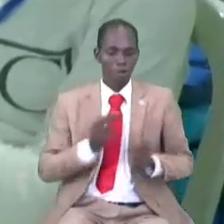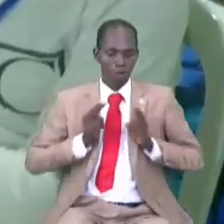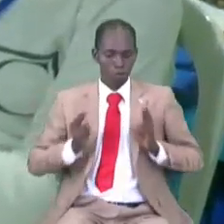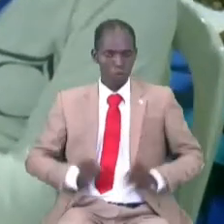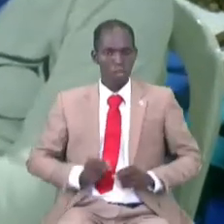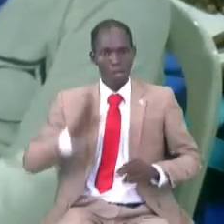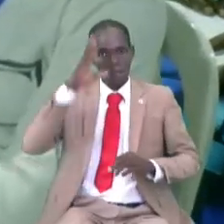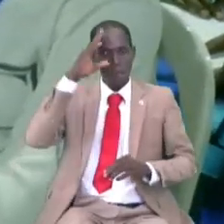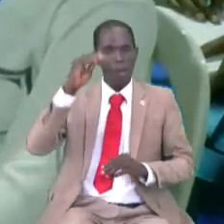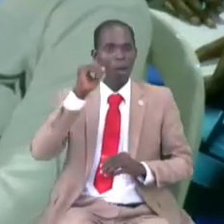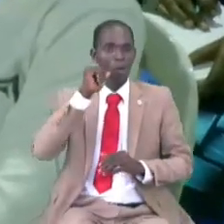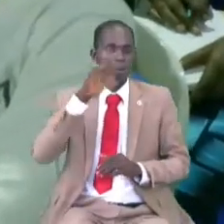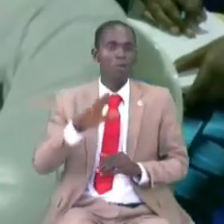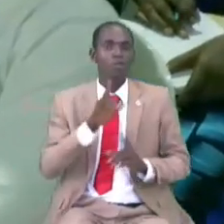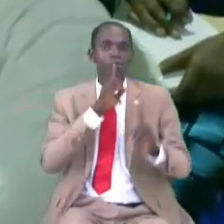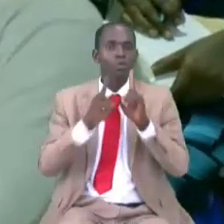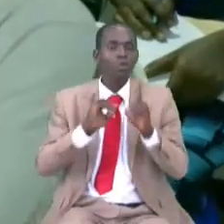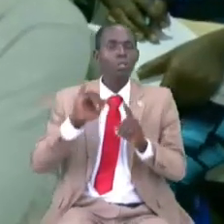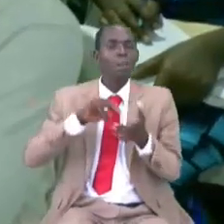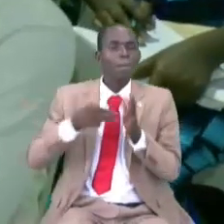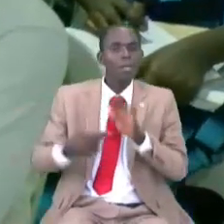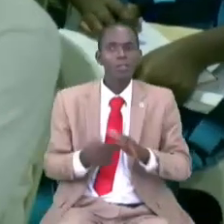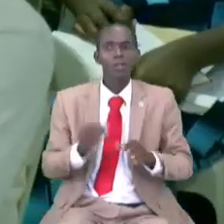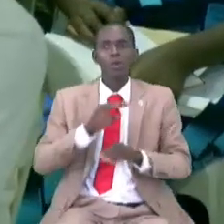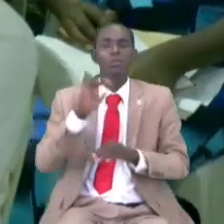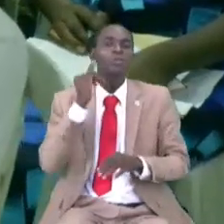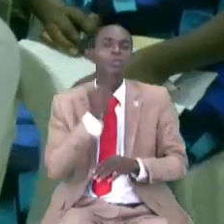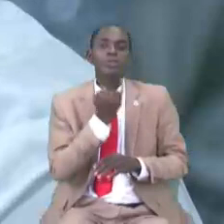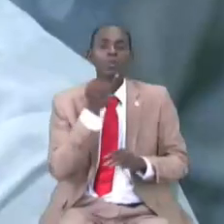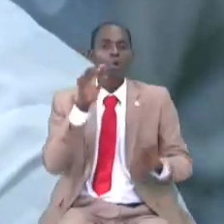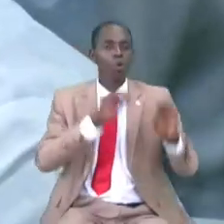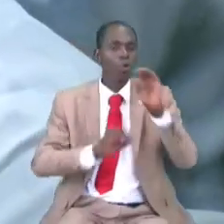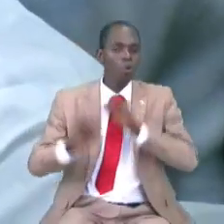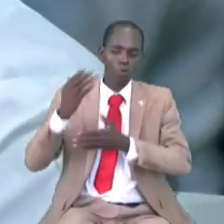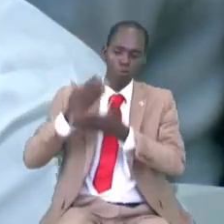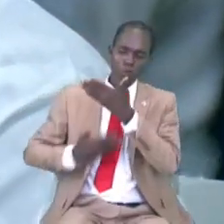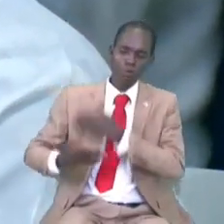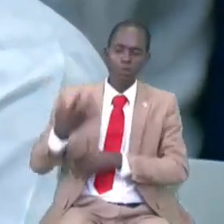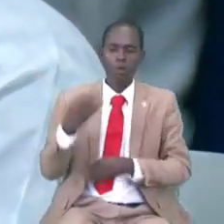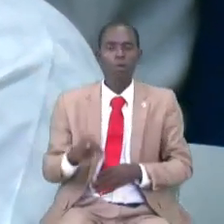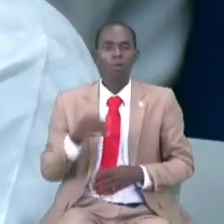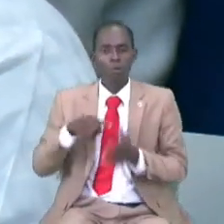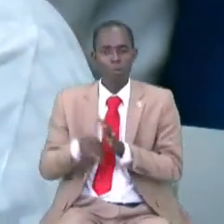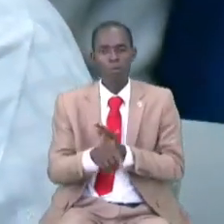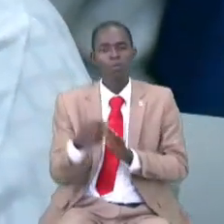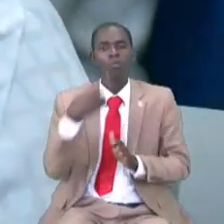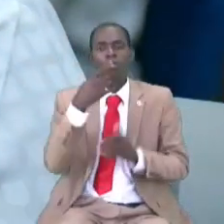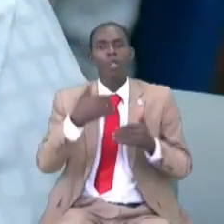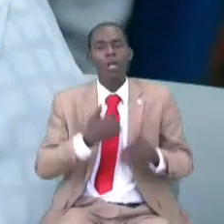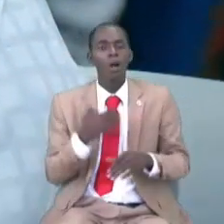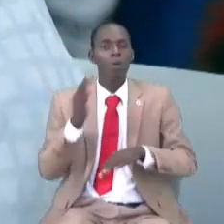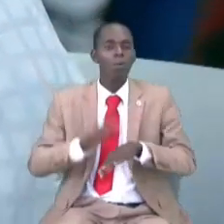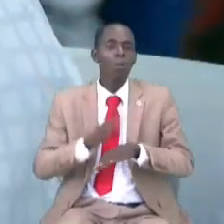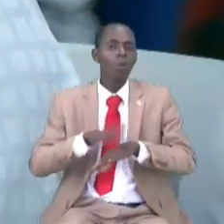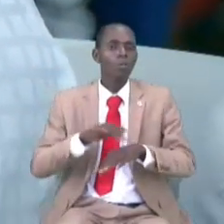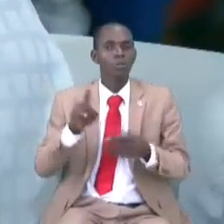of vipers, who has warned you to escape and to flee from the judgment and the wrath to come? And now